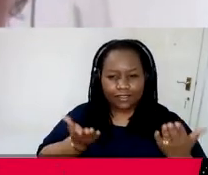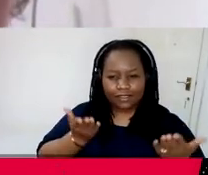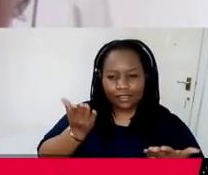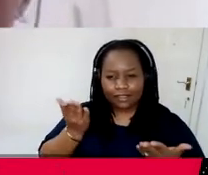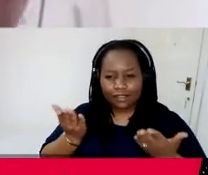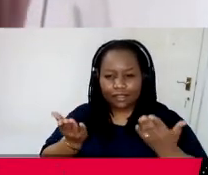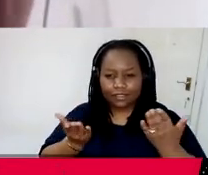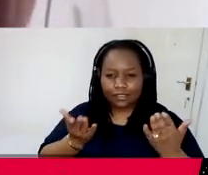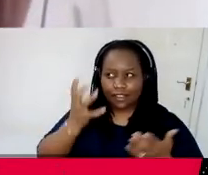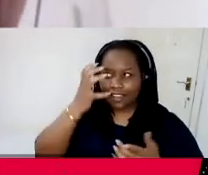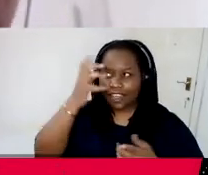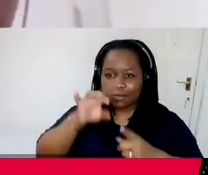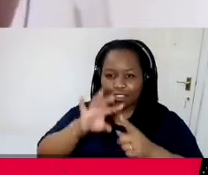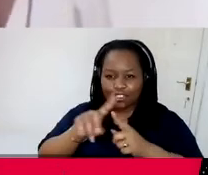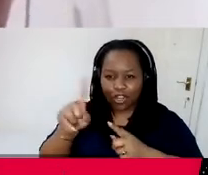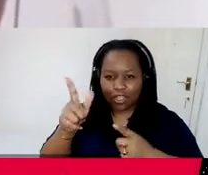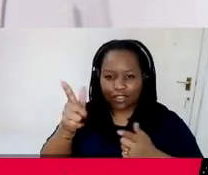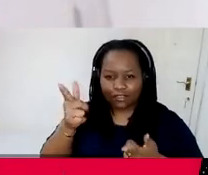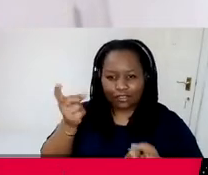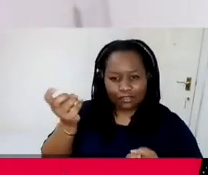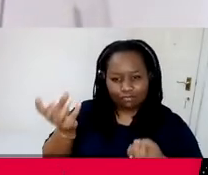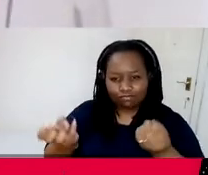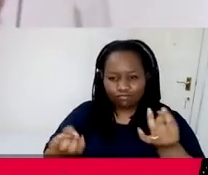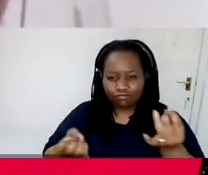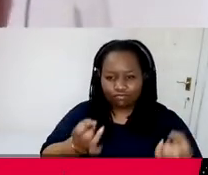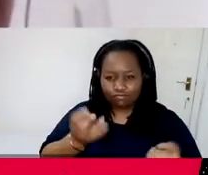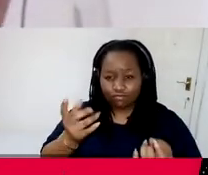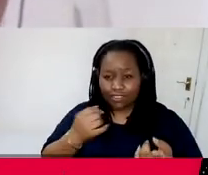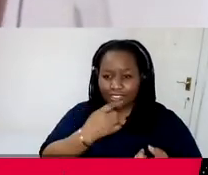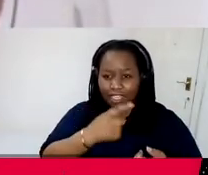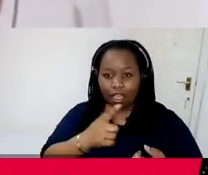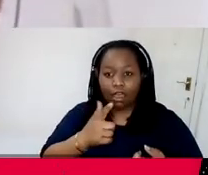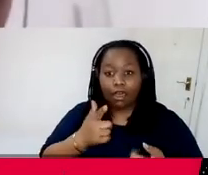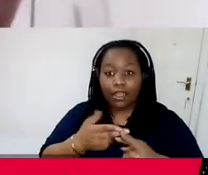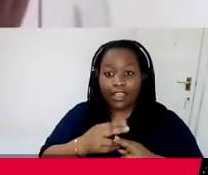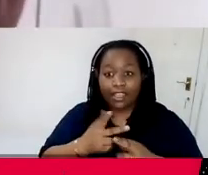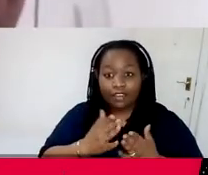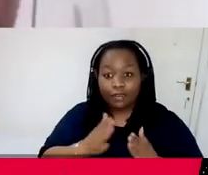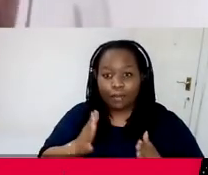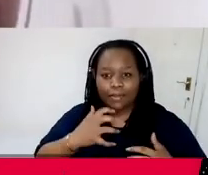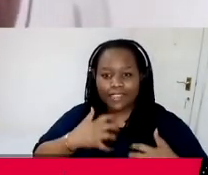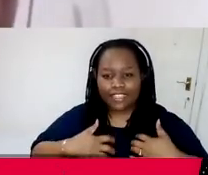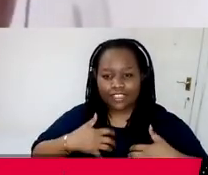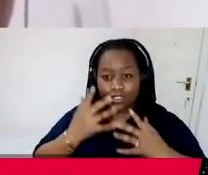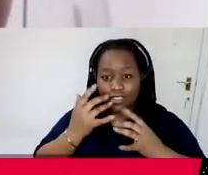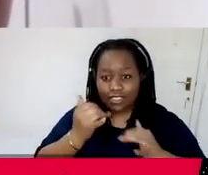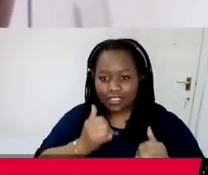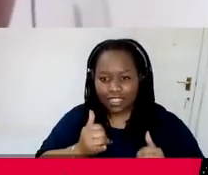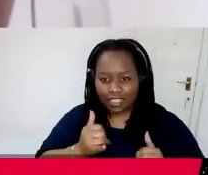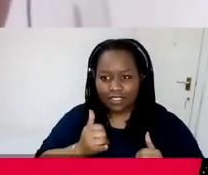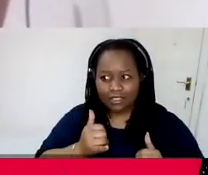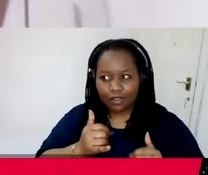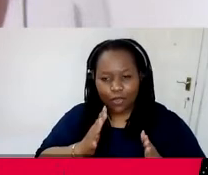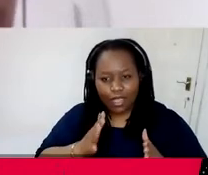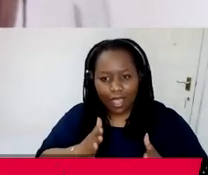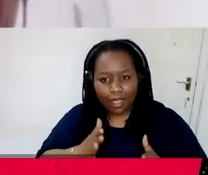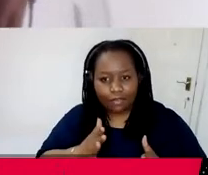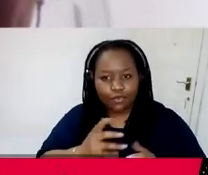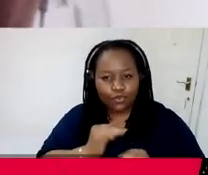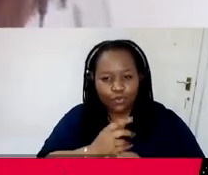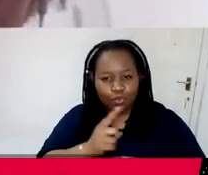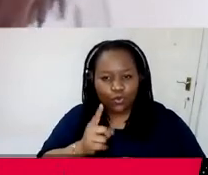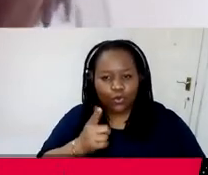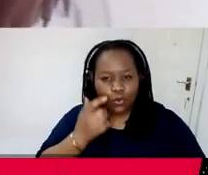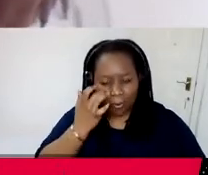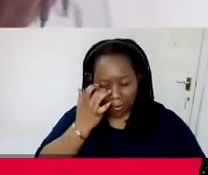applied, that actually, well, there is an interest in the public knowing this, but there's a greater interest in us keeping it secret because it would compromise